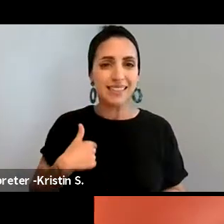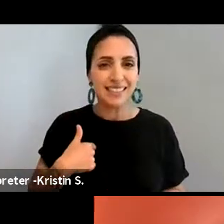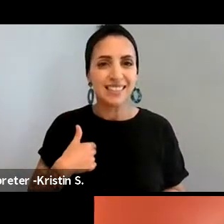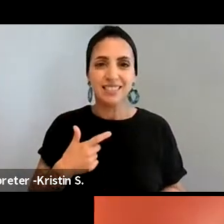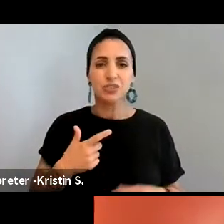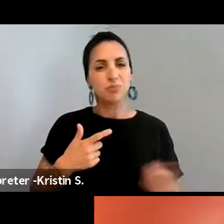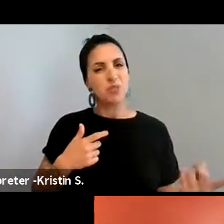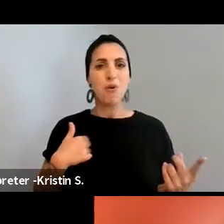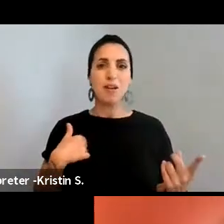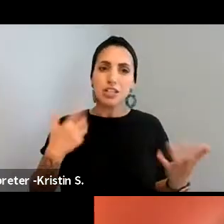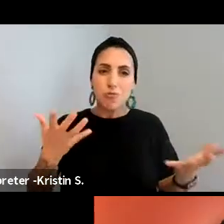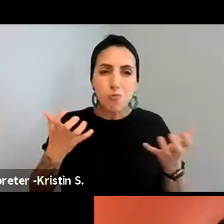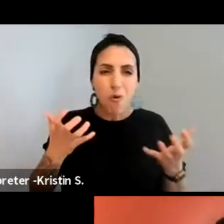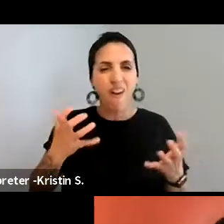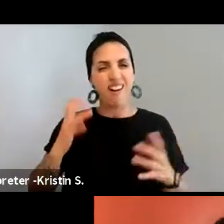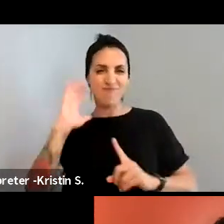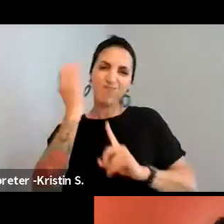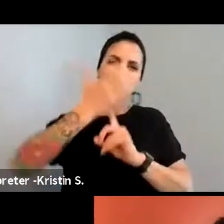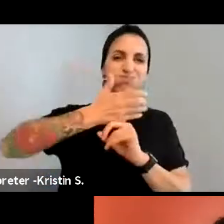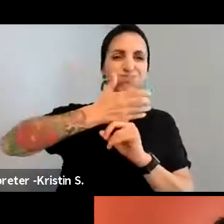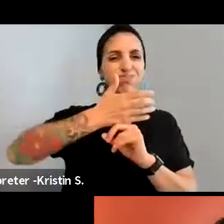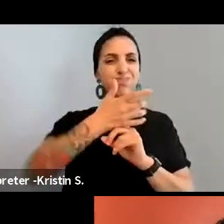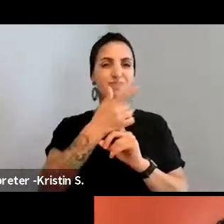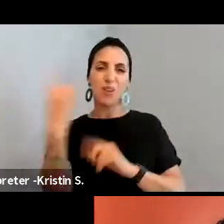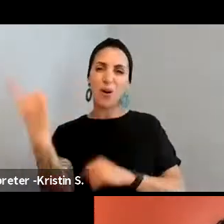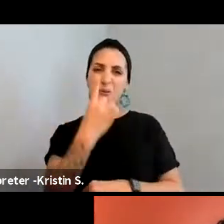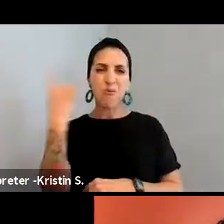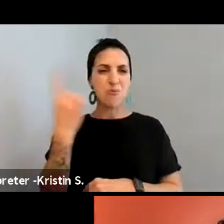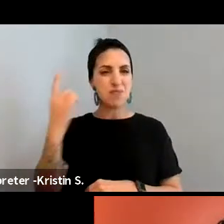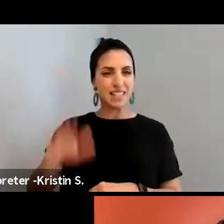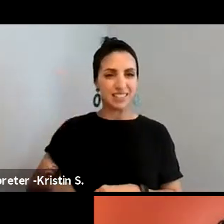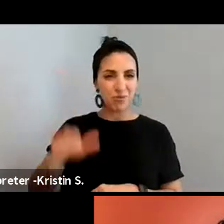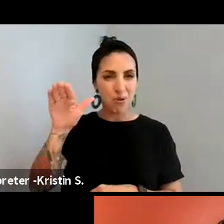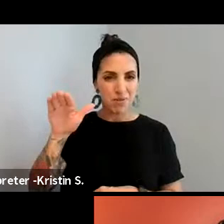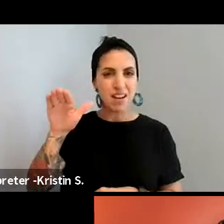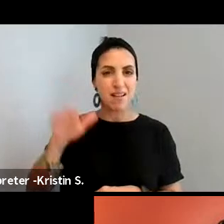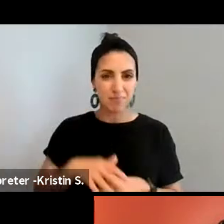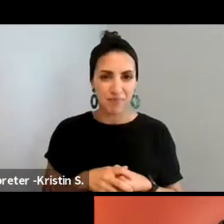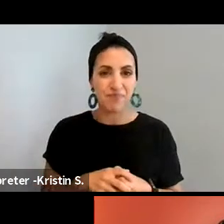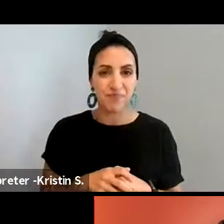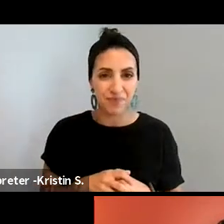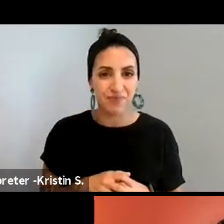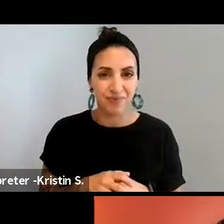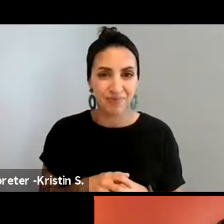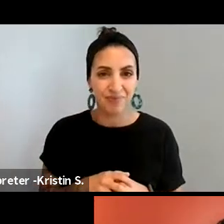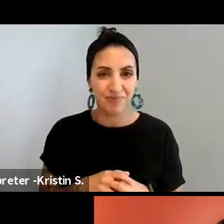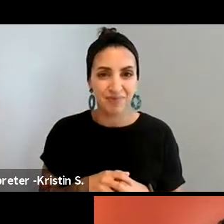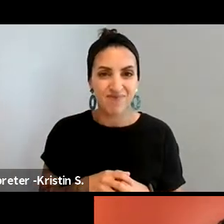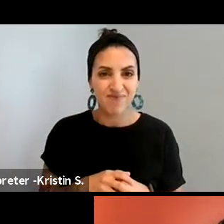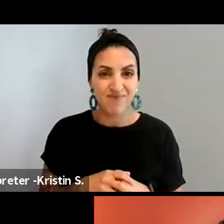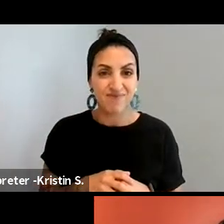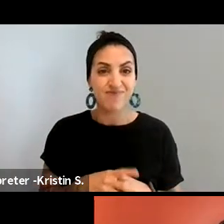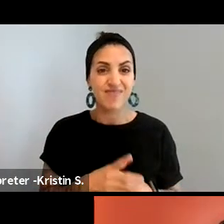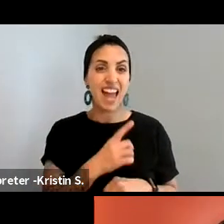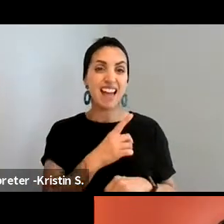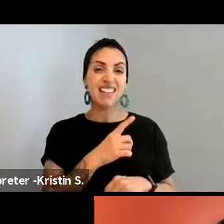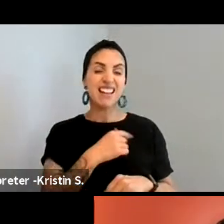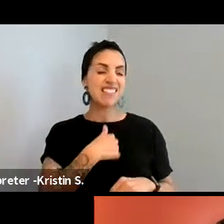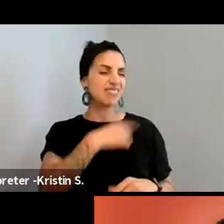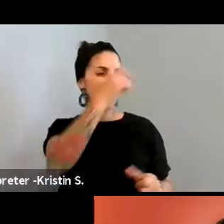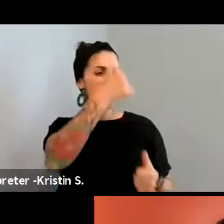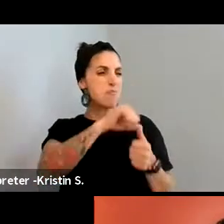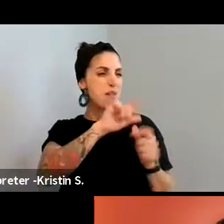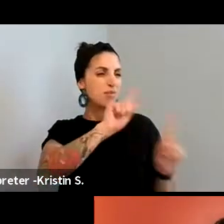show, and so I was always, and even in school, I